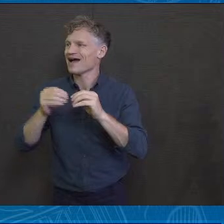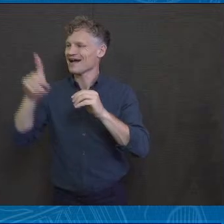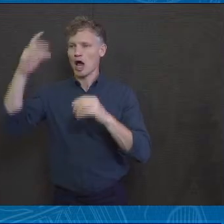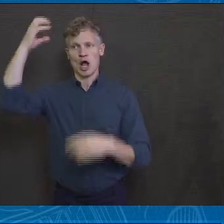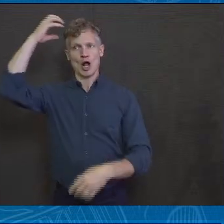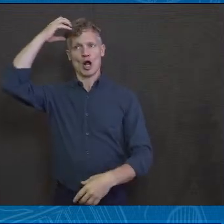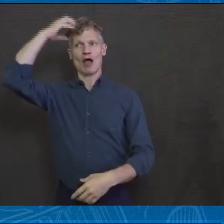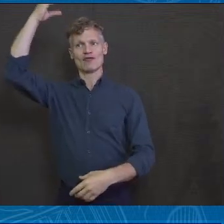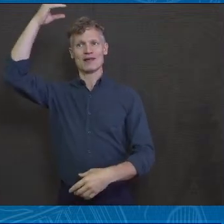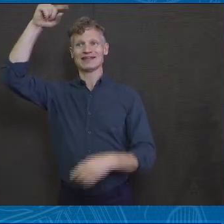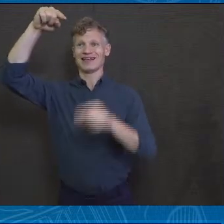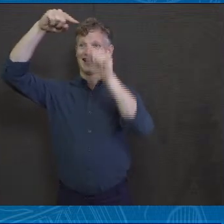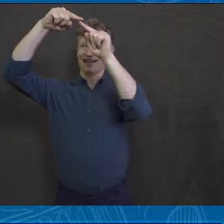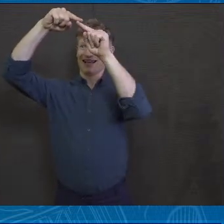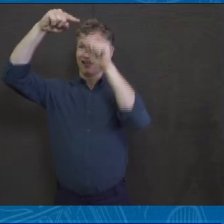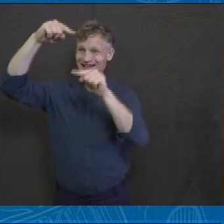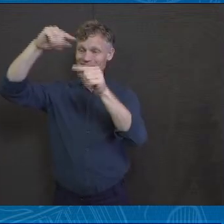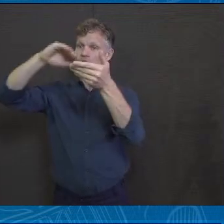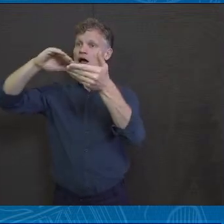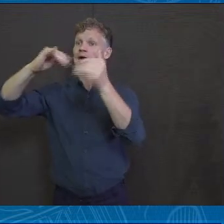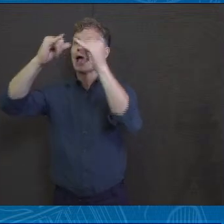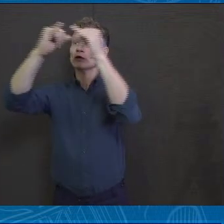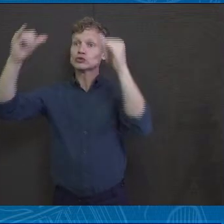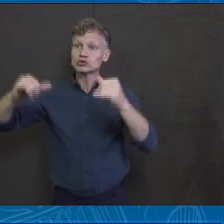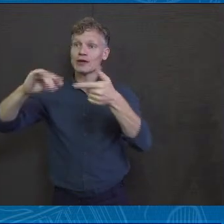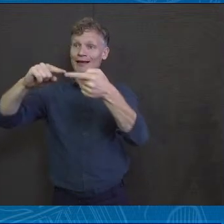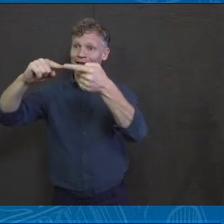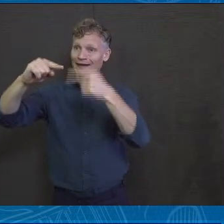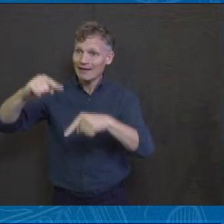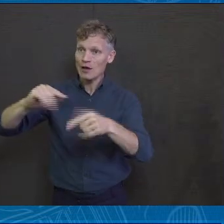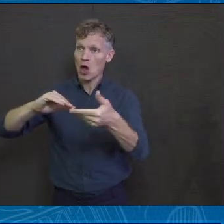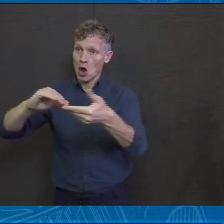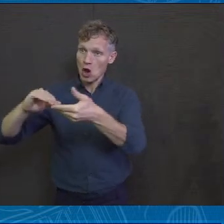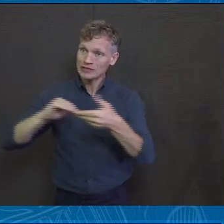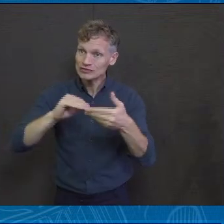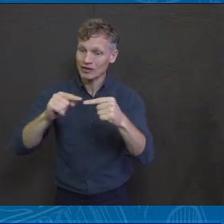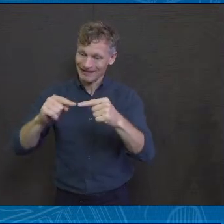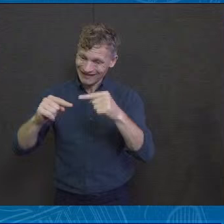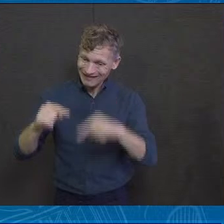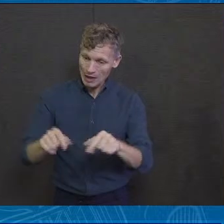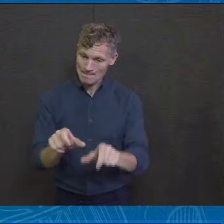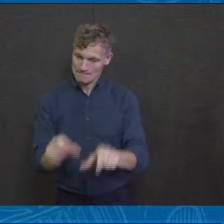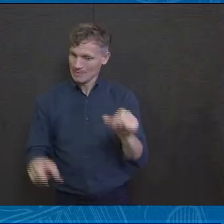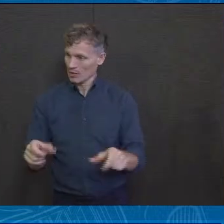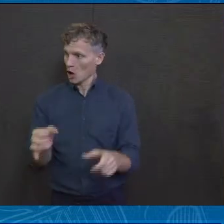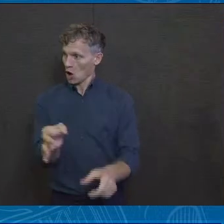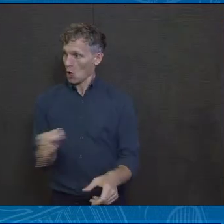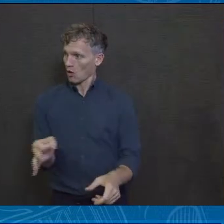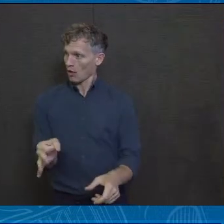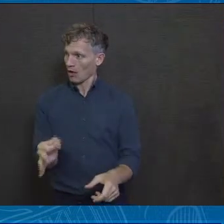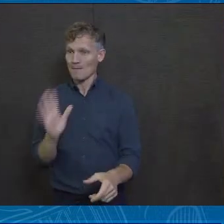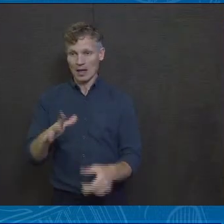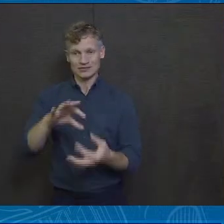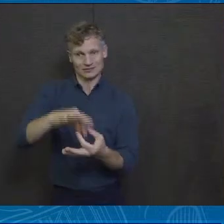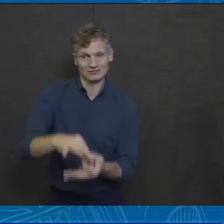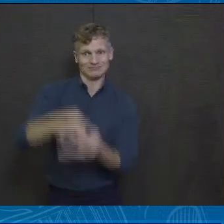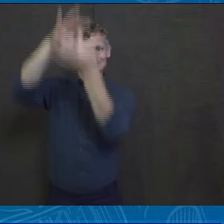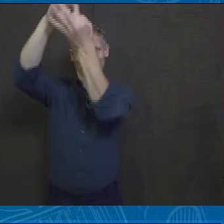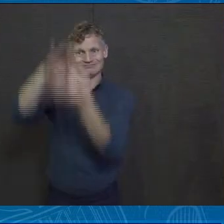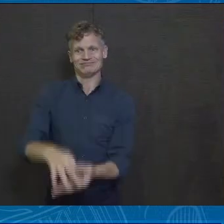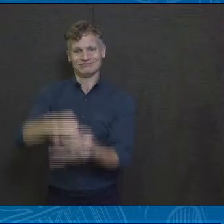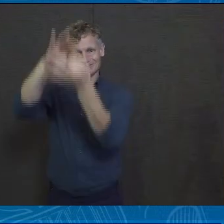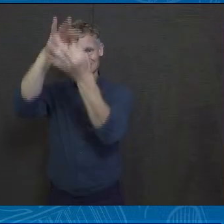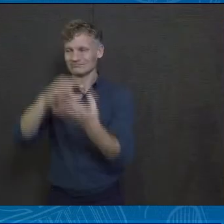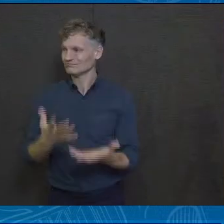who has to face this will have more lead time for preparedness. With this, a very short, we do